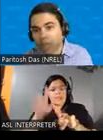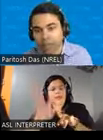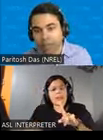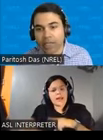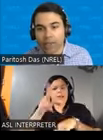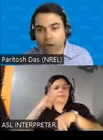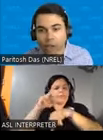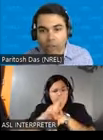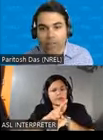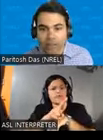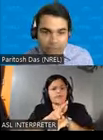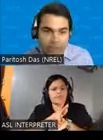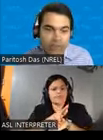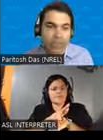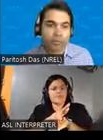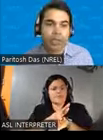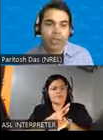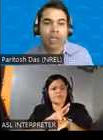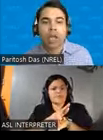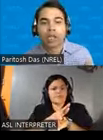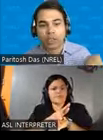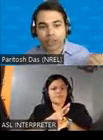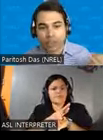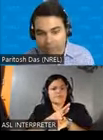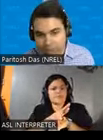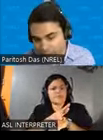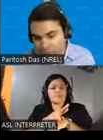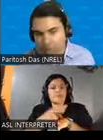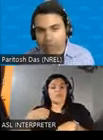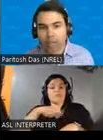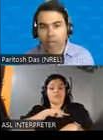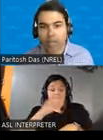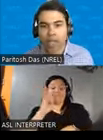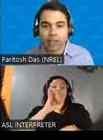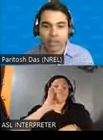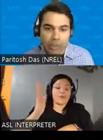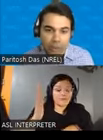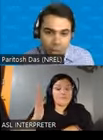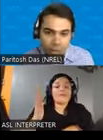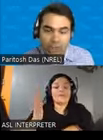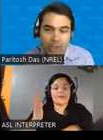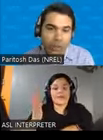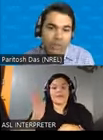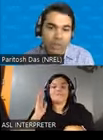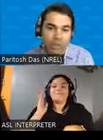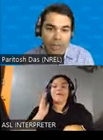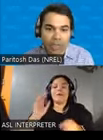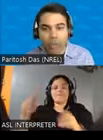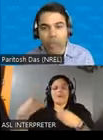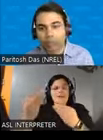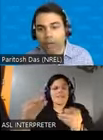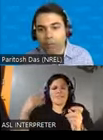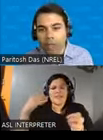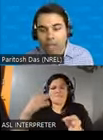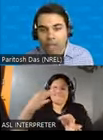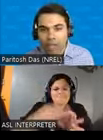would be layering on the energy efficiency upgrades, the electricity vehicle demand, and the distributed solar and storage demand that would